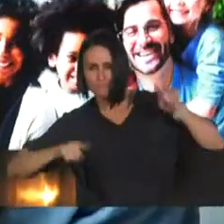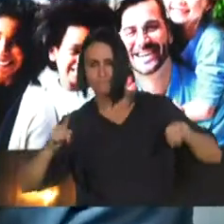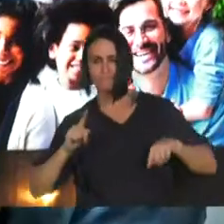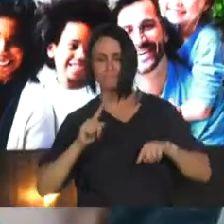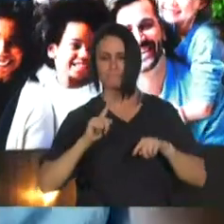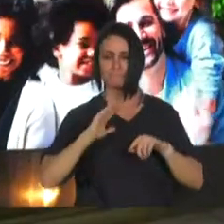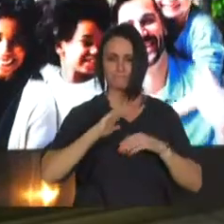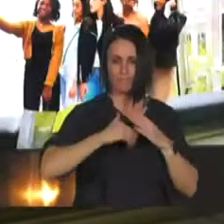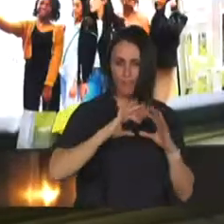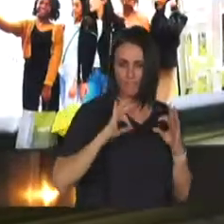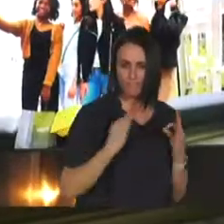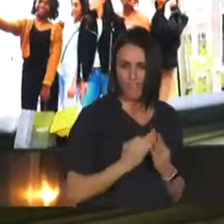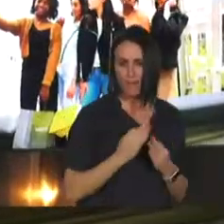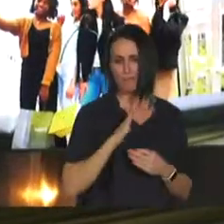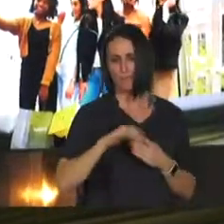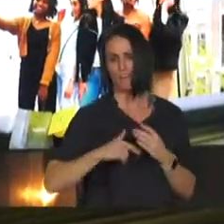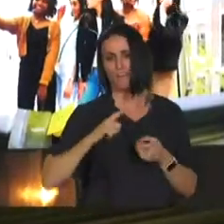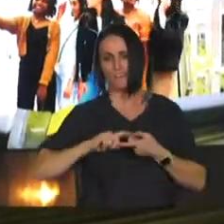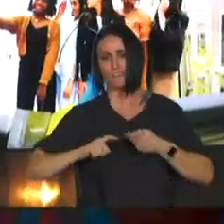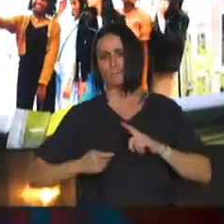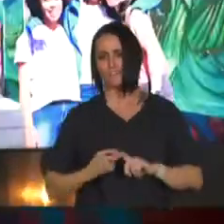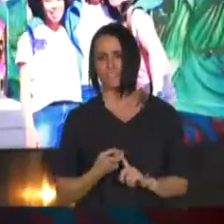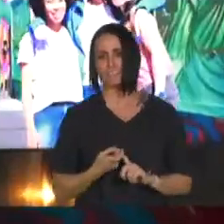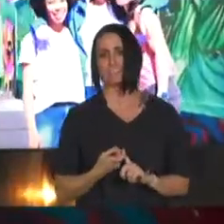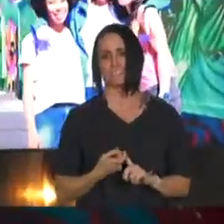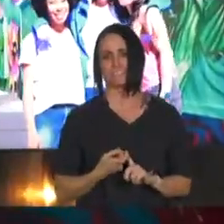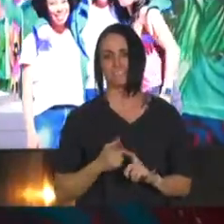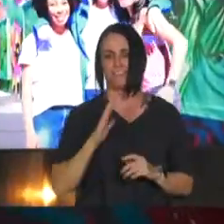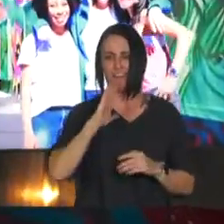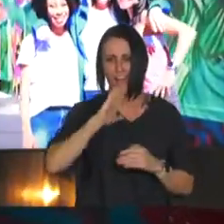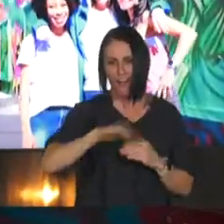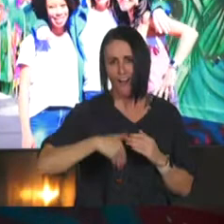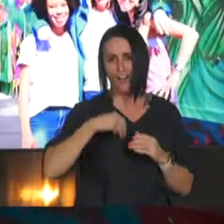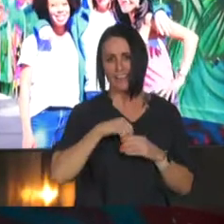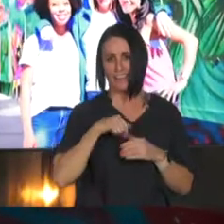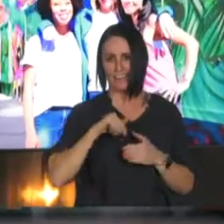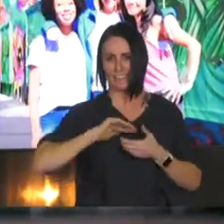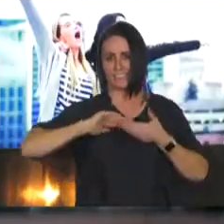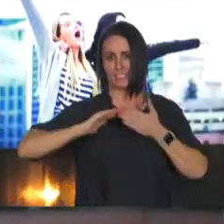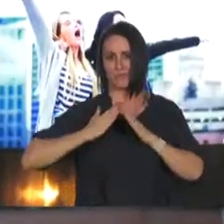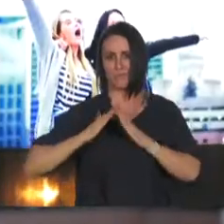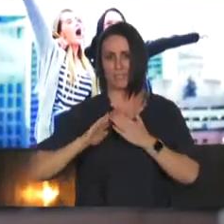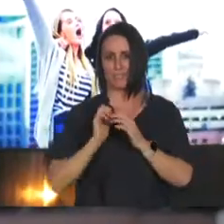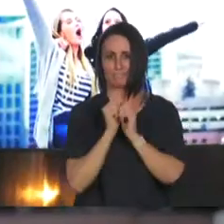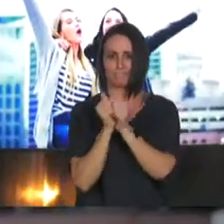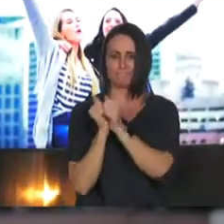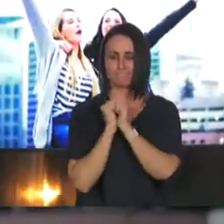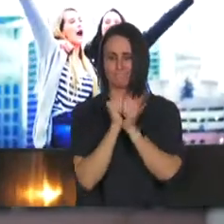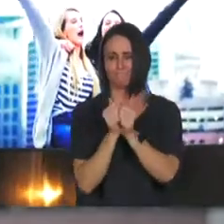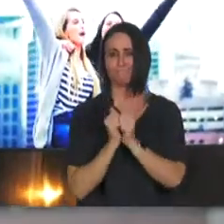our family, all of our friends, all in this community together.